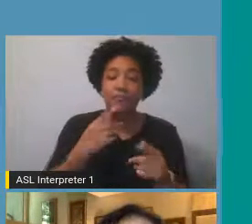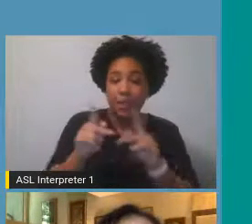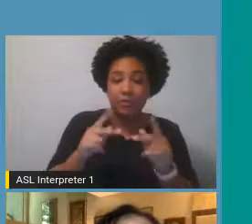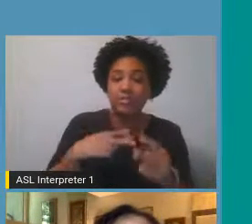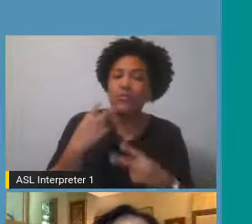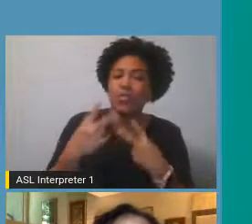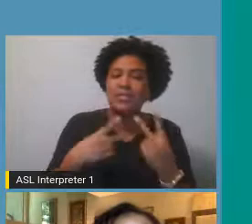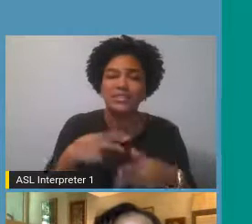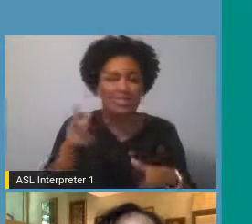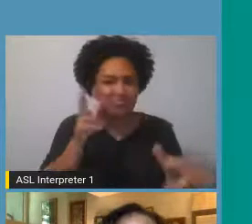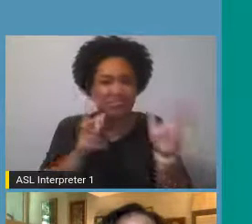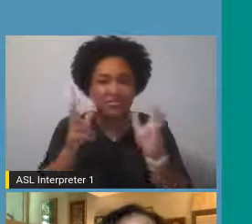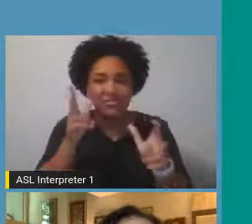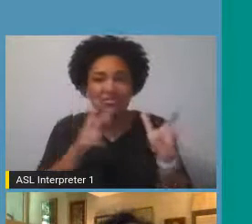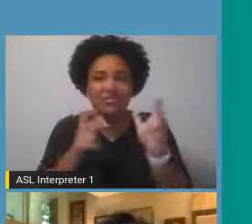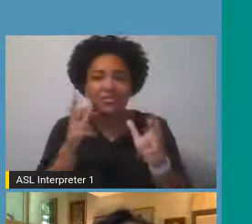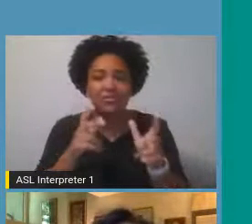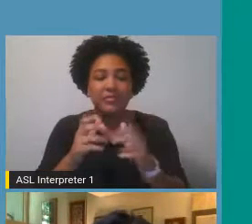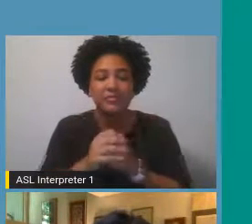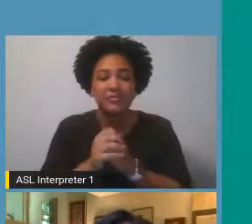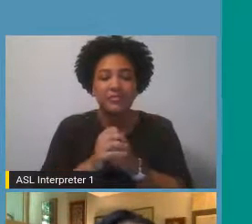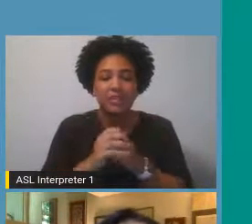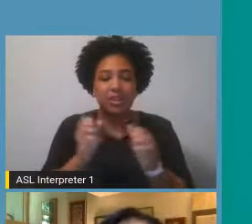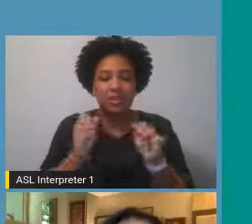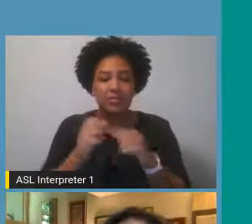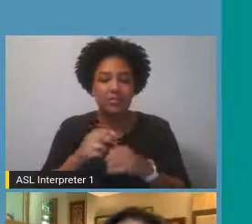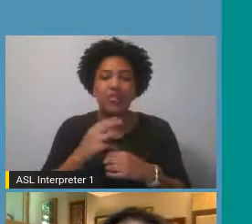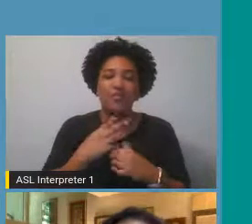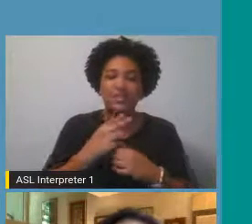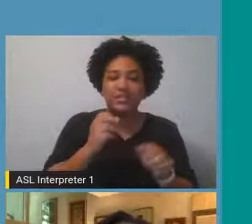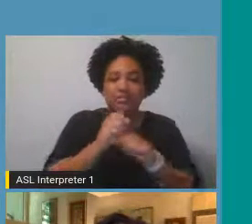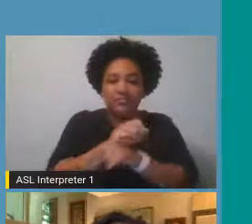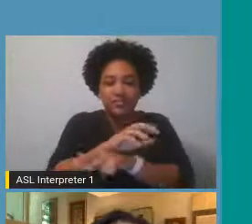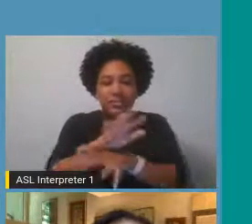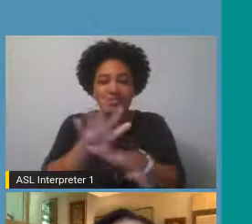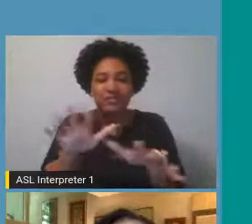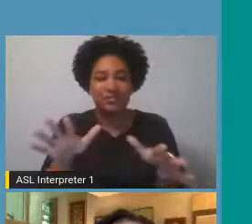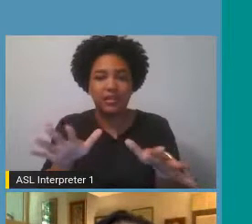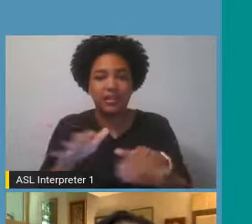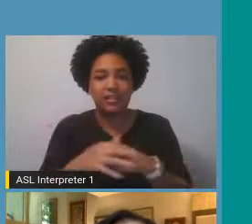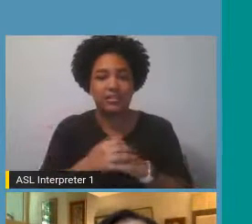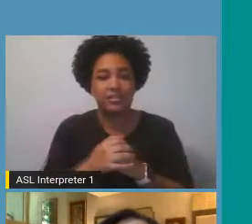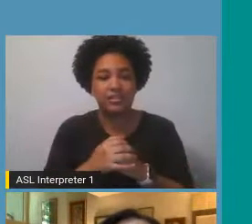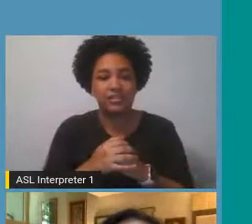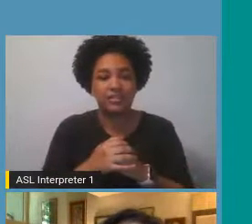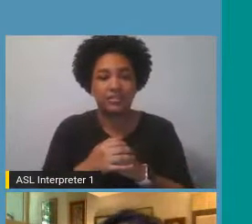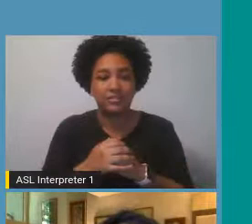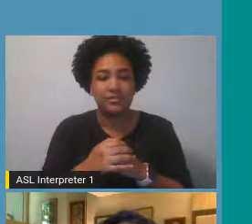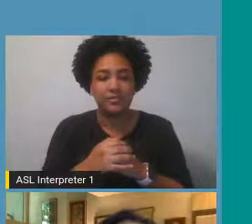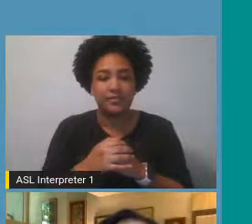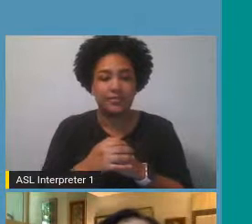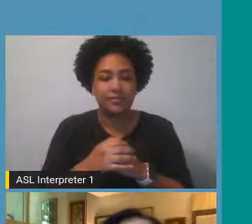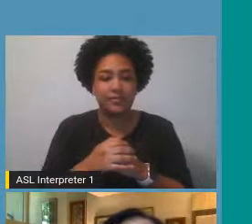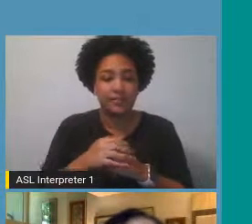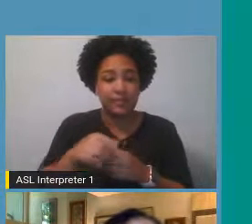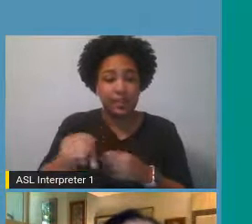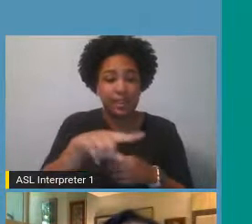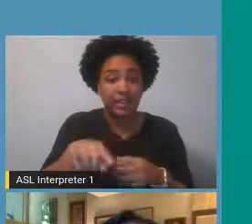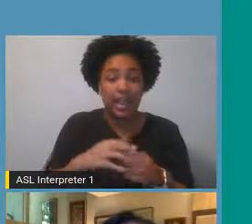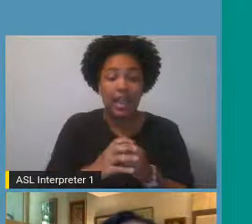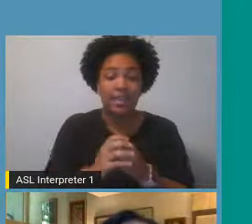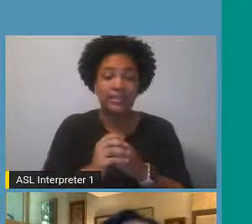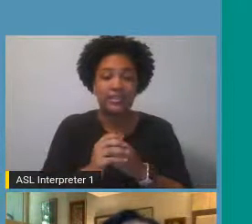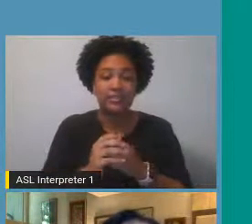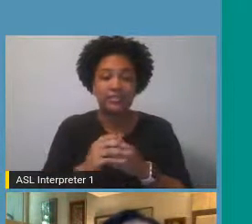These collections are open and shareable. They're well thought of, they're well designed, well crafted.